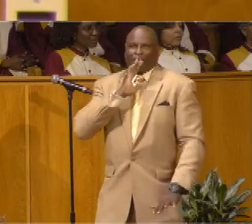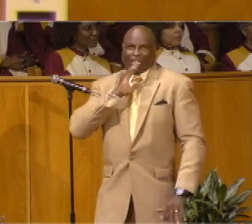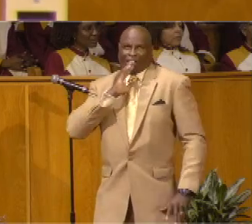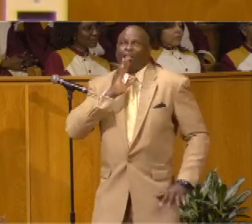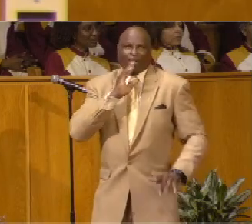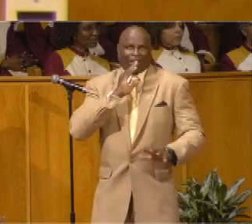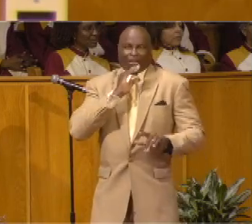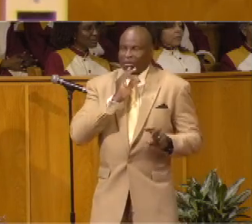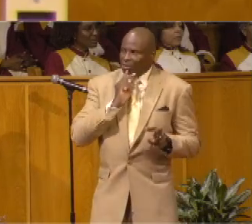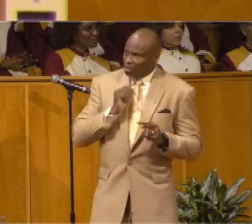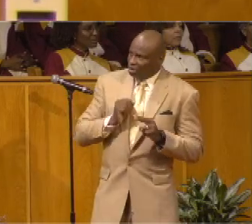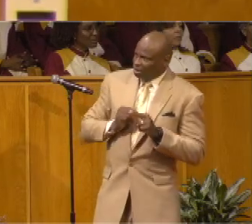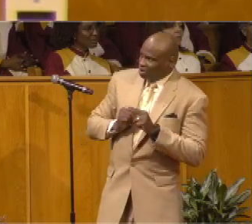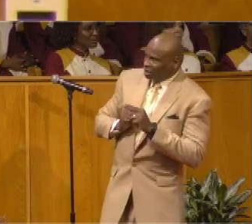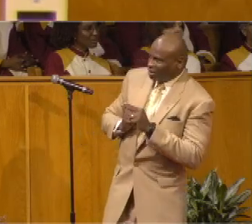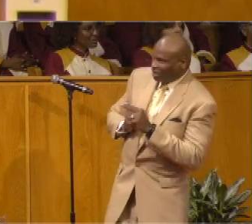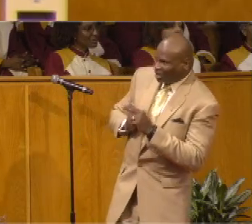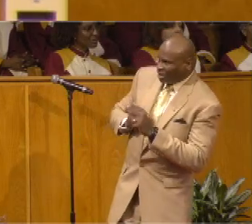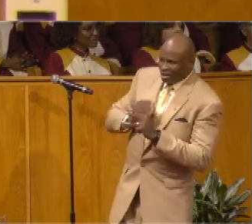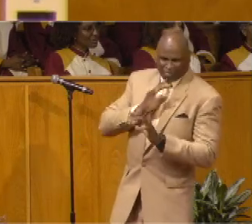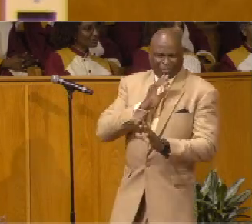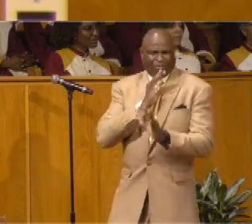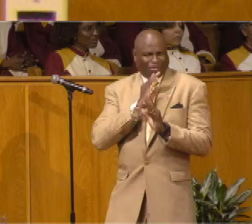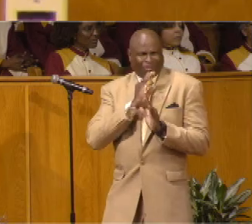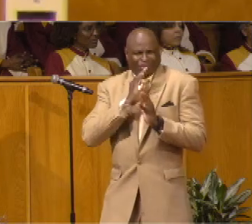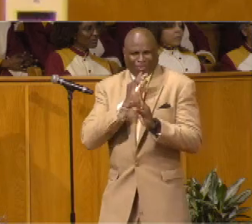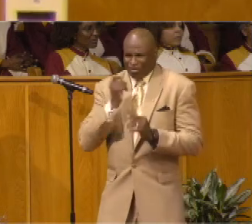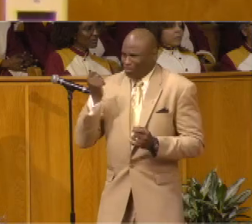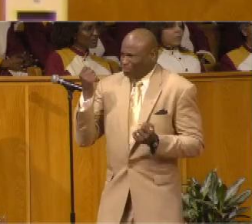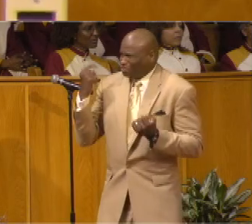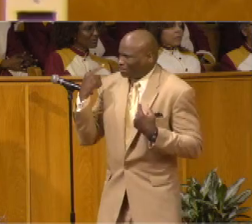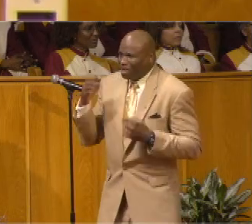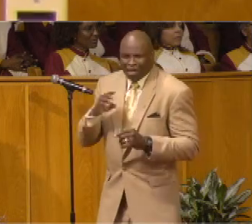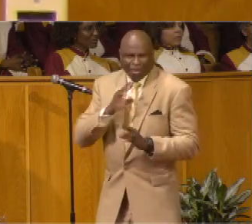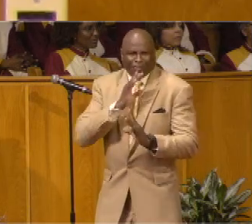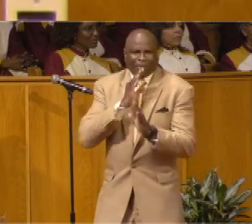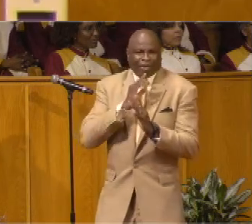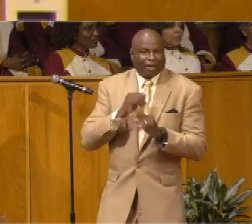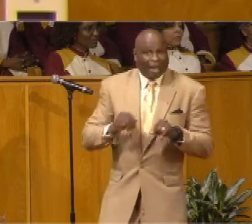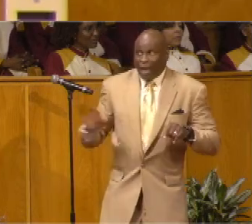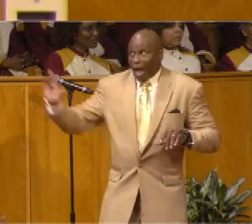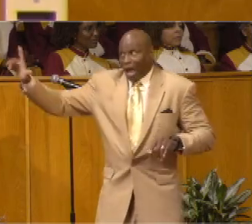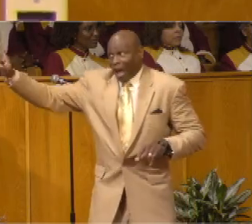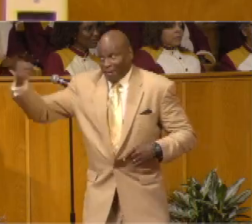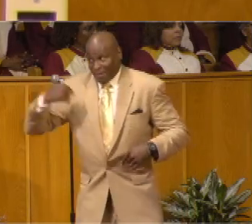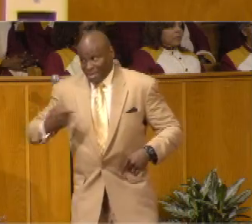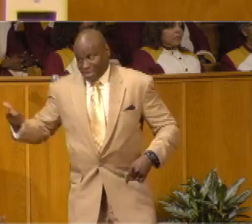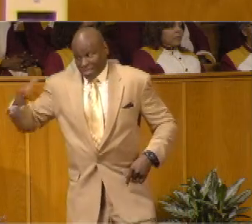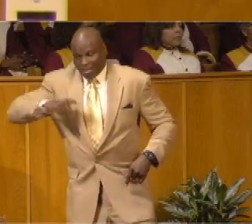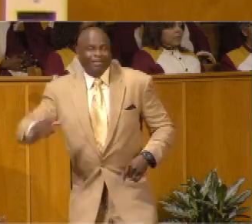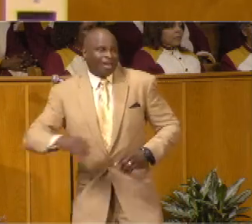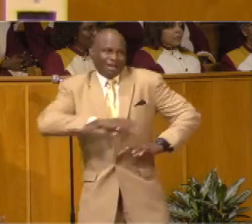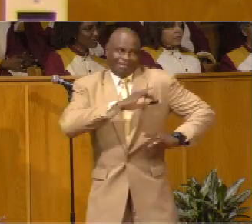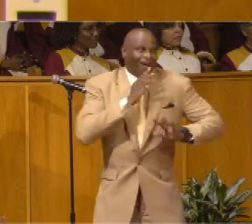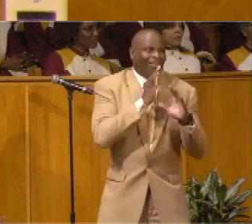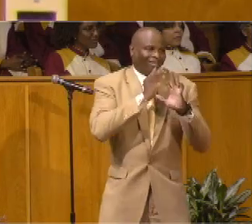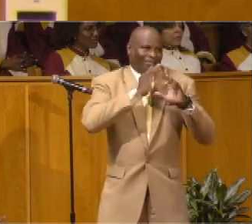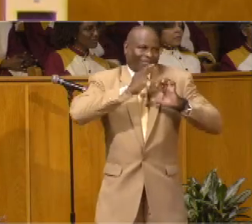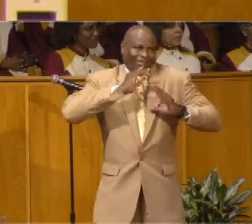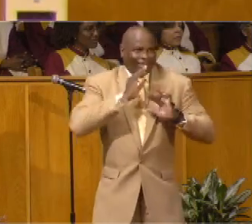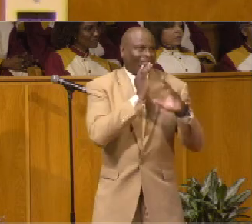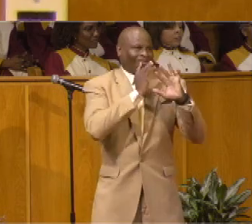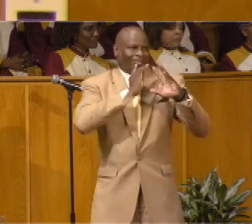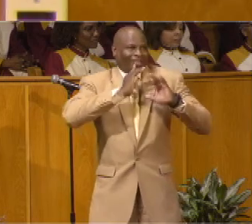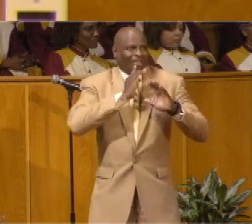foreign tongues, in heavenly languages, almost competing with one another to show who